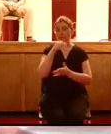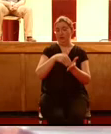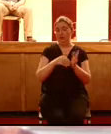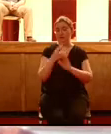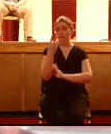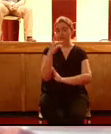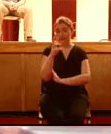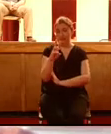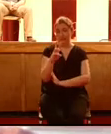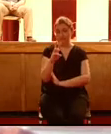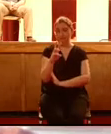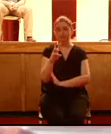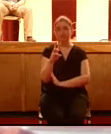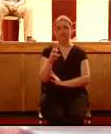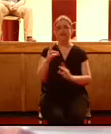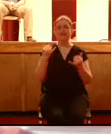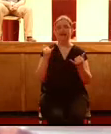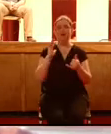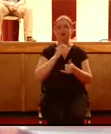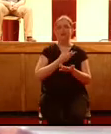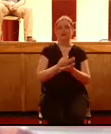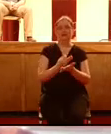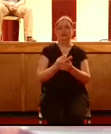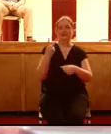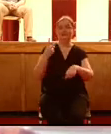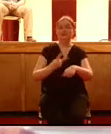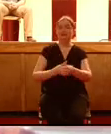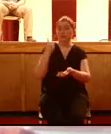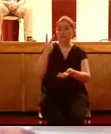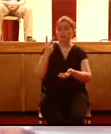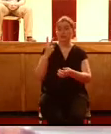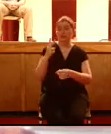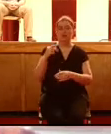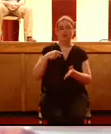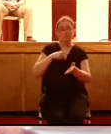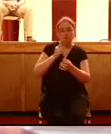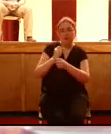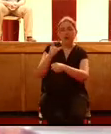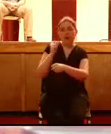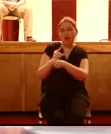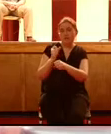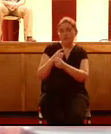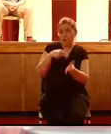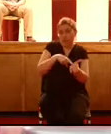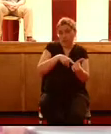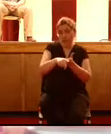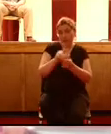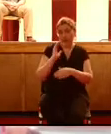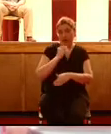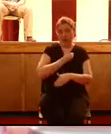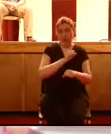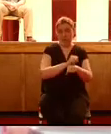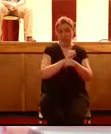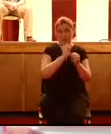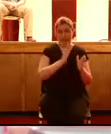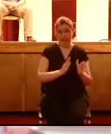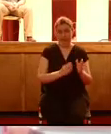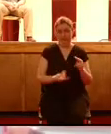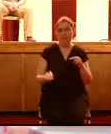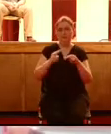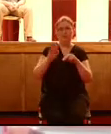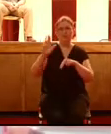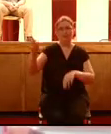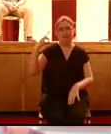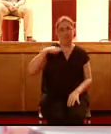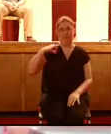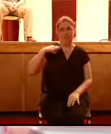November 2016, our fund balance has more than doubled, while we gave our employees raises every year, improved their benefits, and renovated and